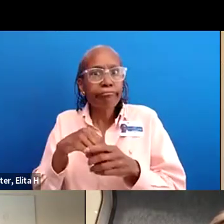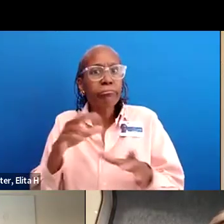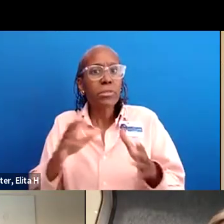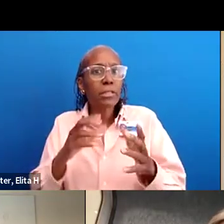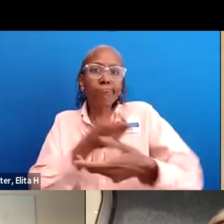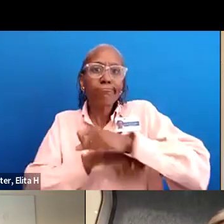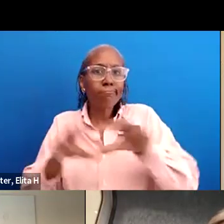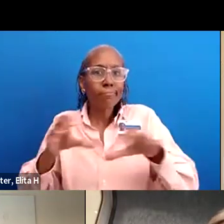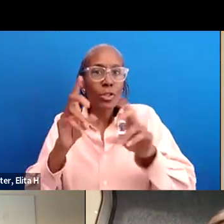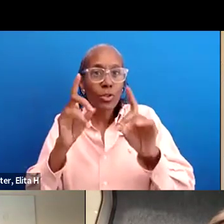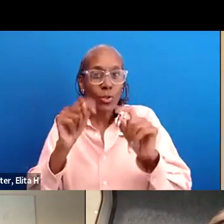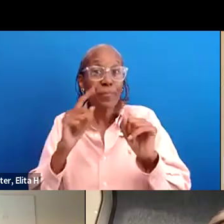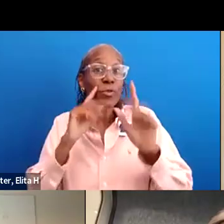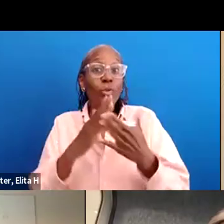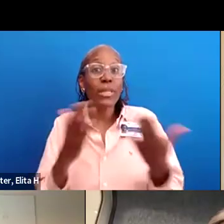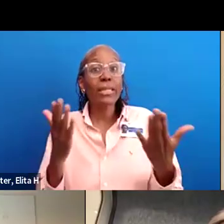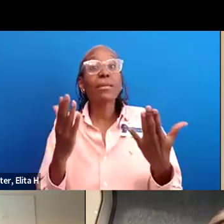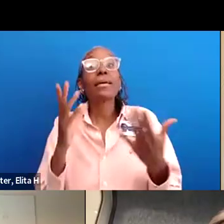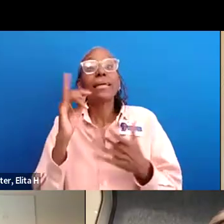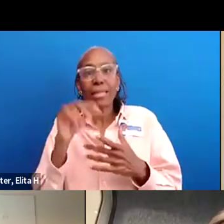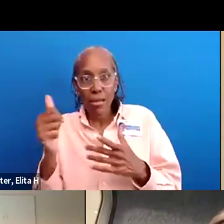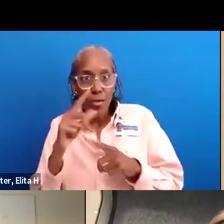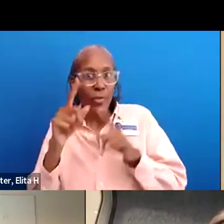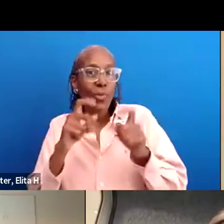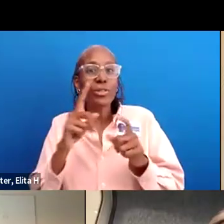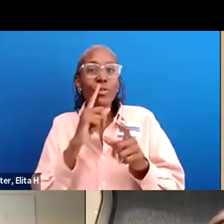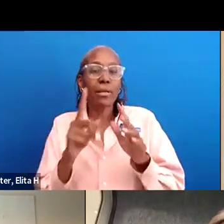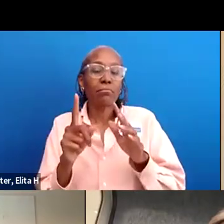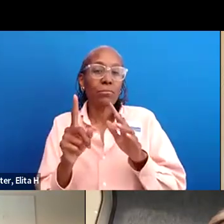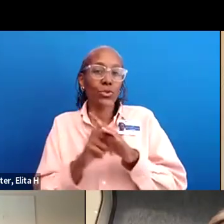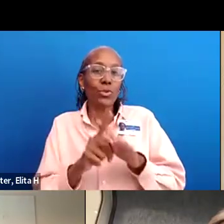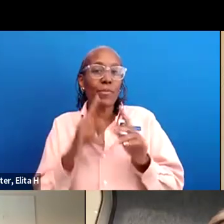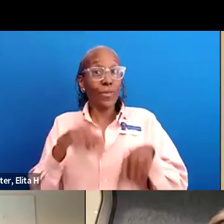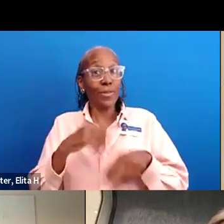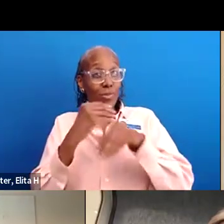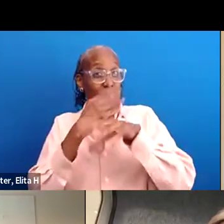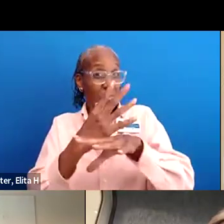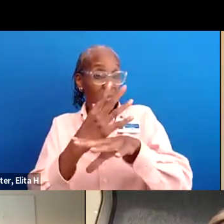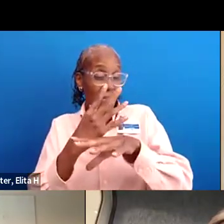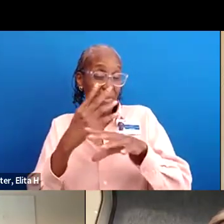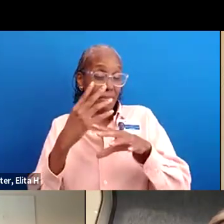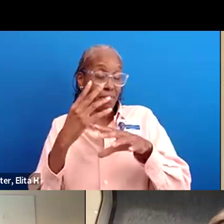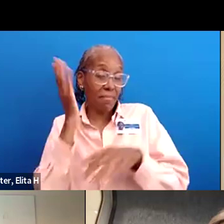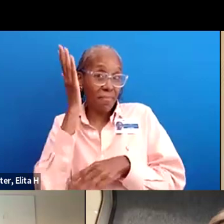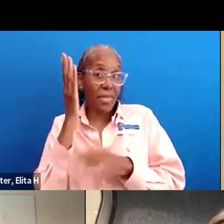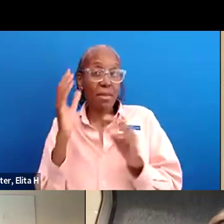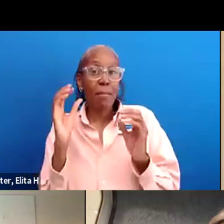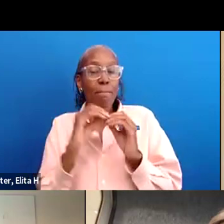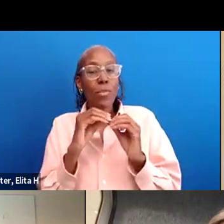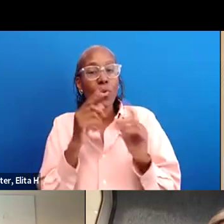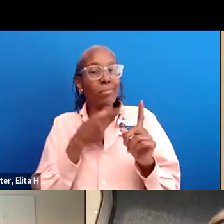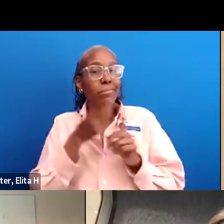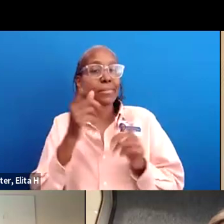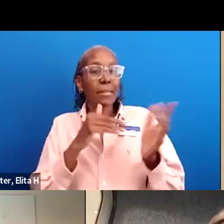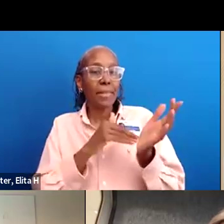do that. So that's a great thing. Now, we did have some other questions that came in for this webinar that are more medical